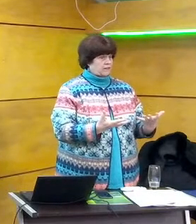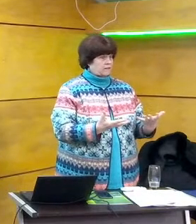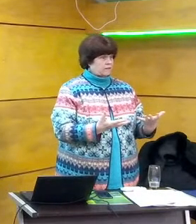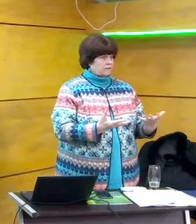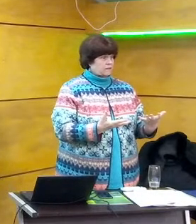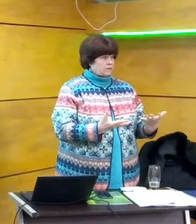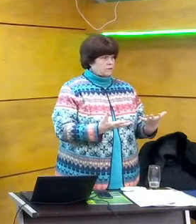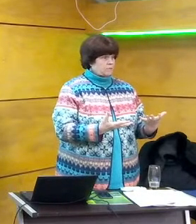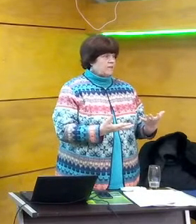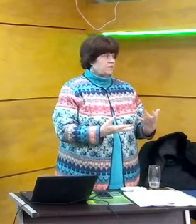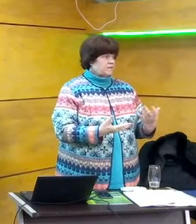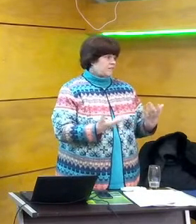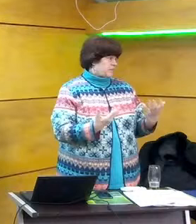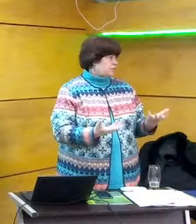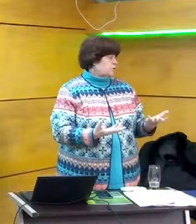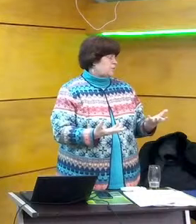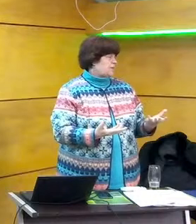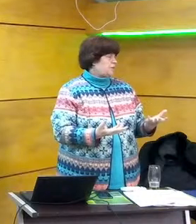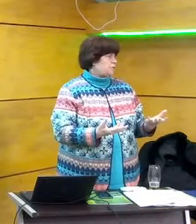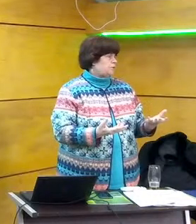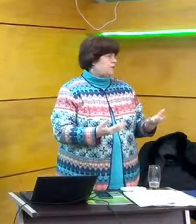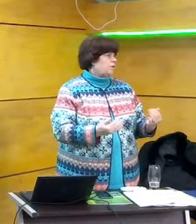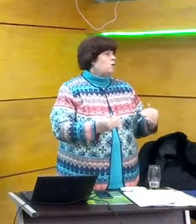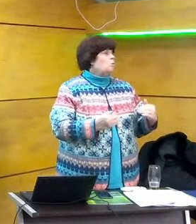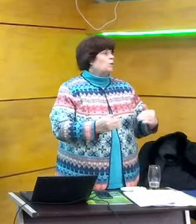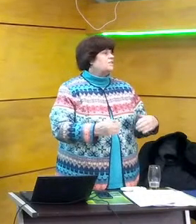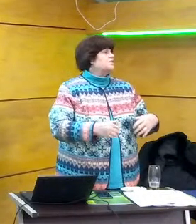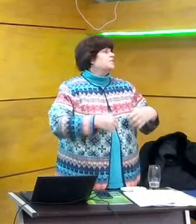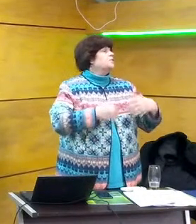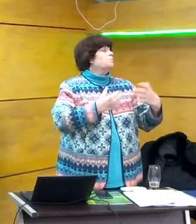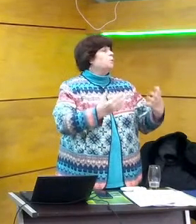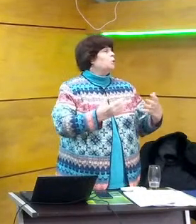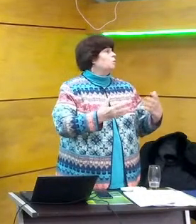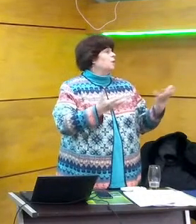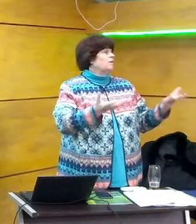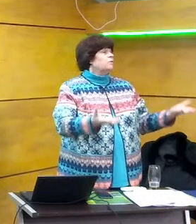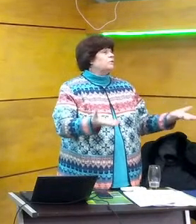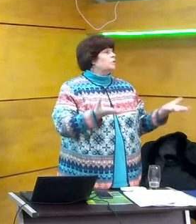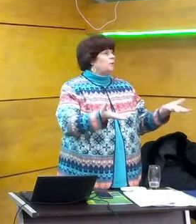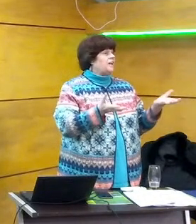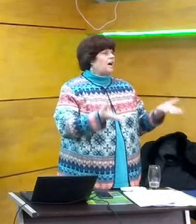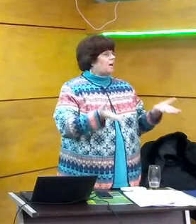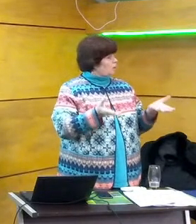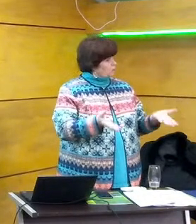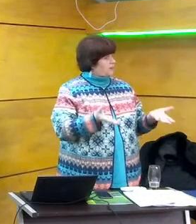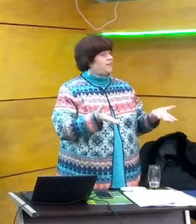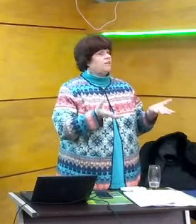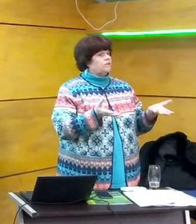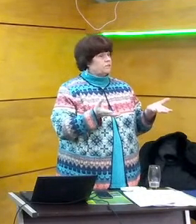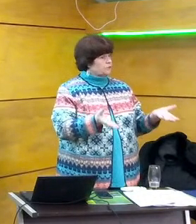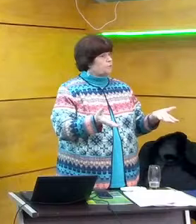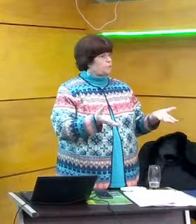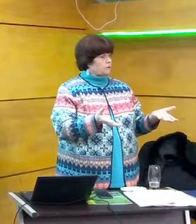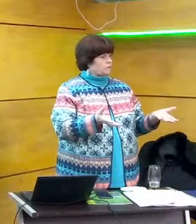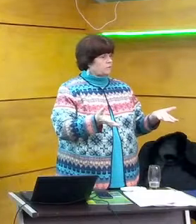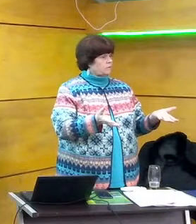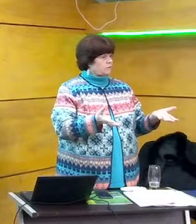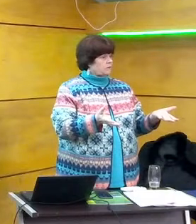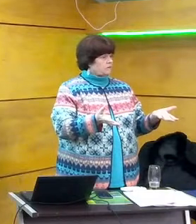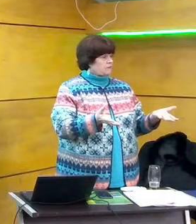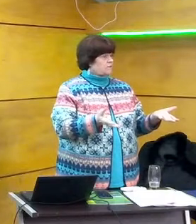encourage that. Because the English Speaking Union wants to support whatever is going on already in the